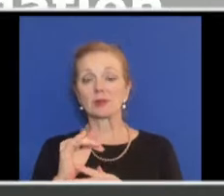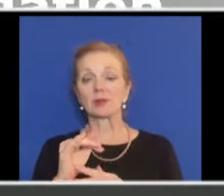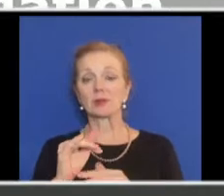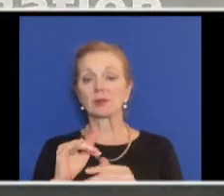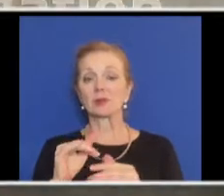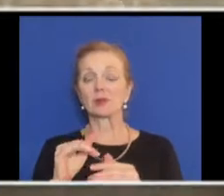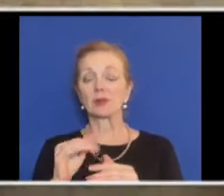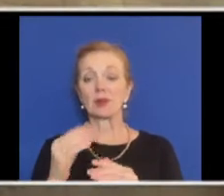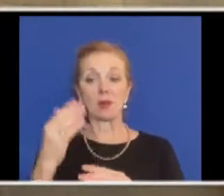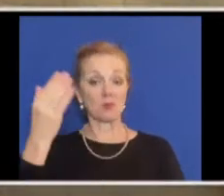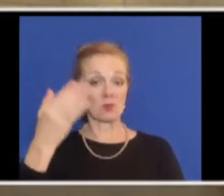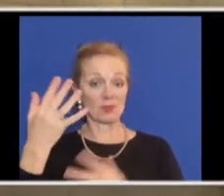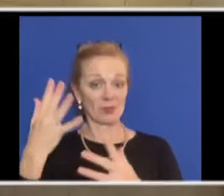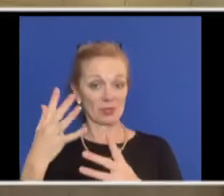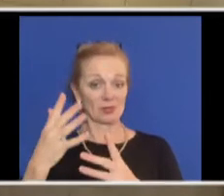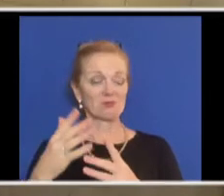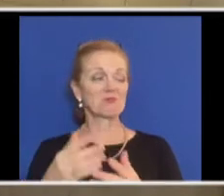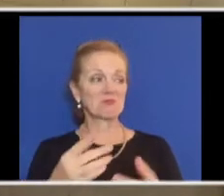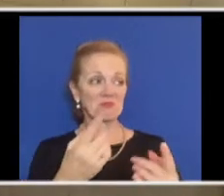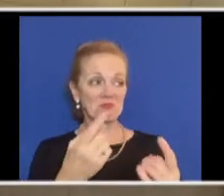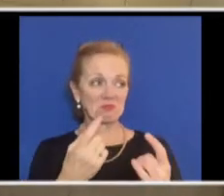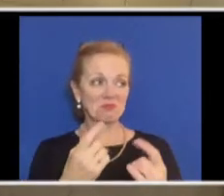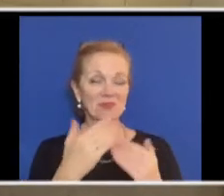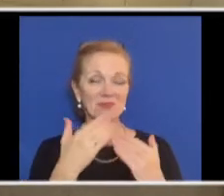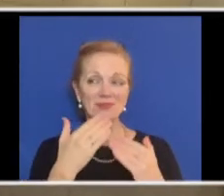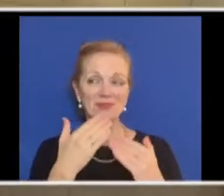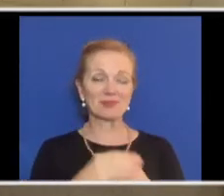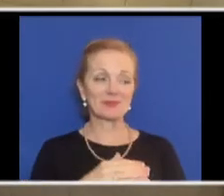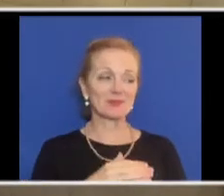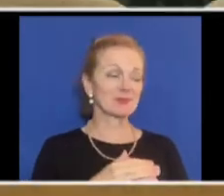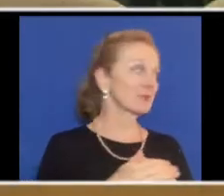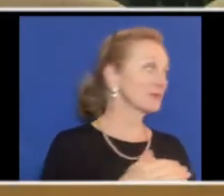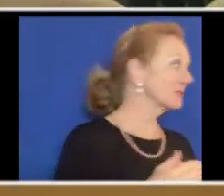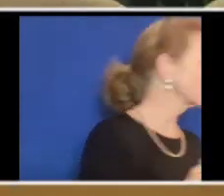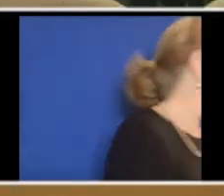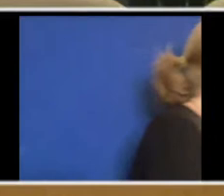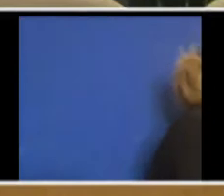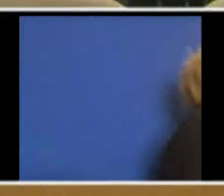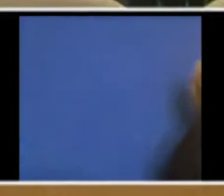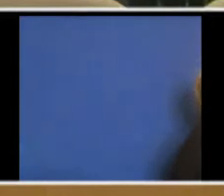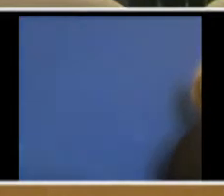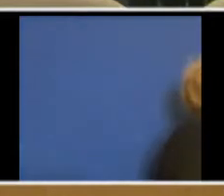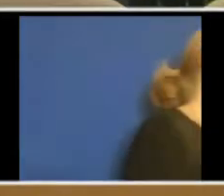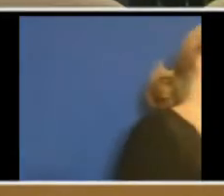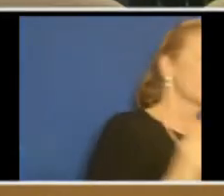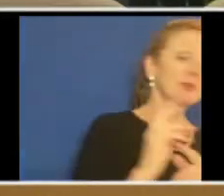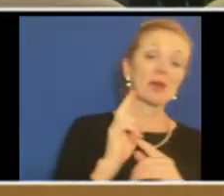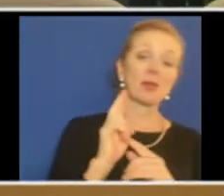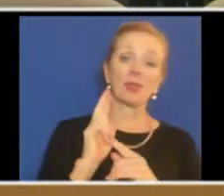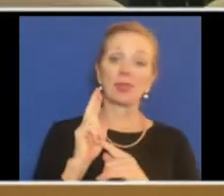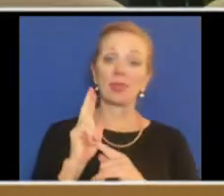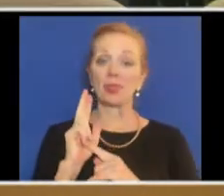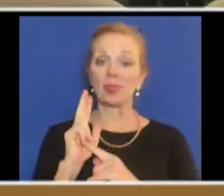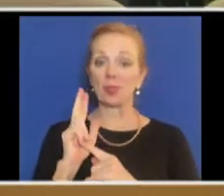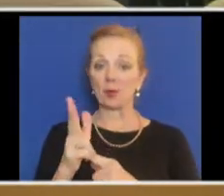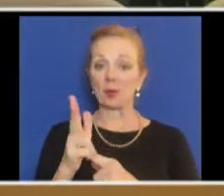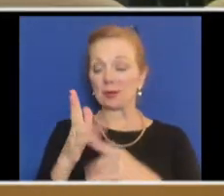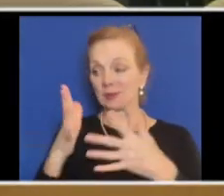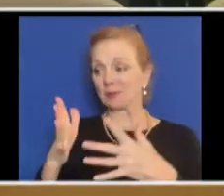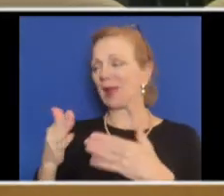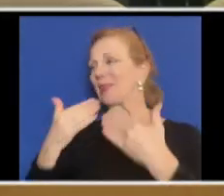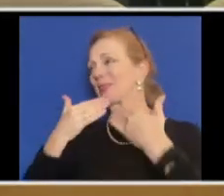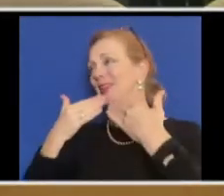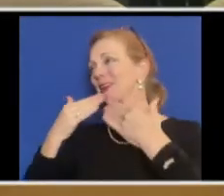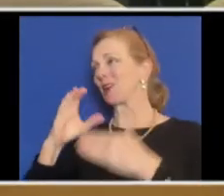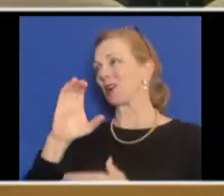presentation thank you thank you very much Mr Brown you have three minutes thank you mayor Pro tem council members Colin